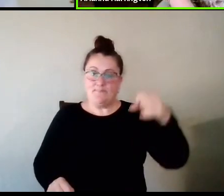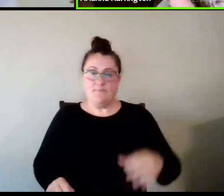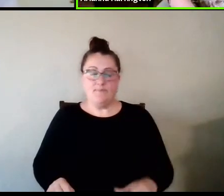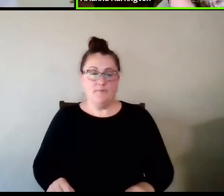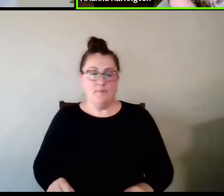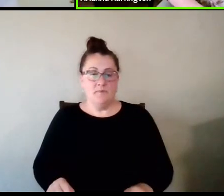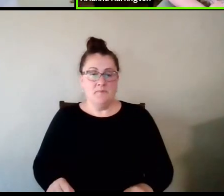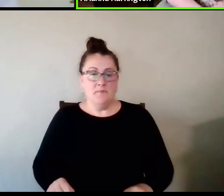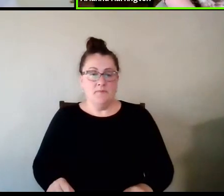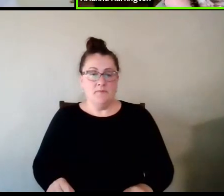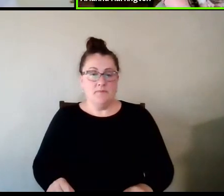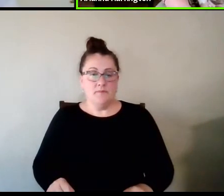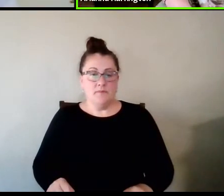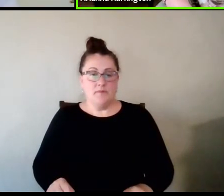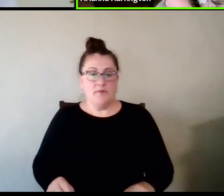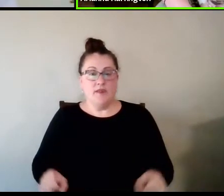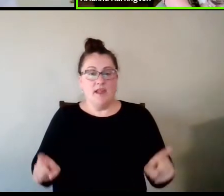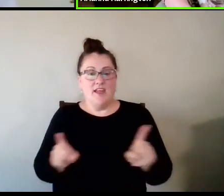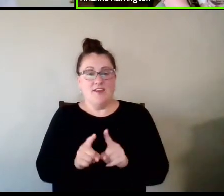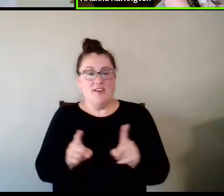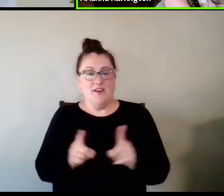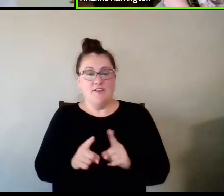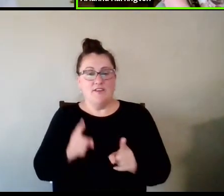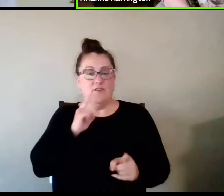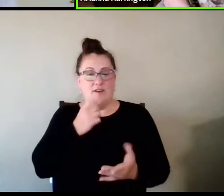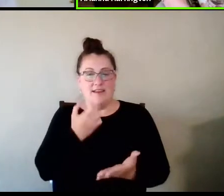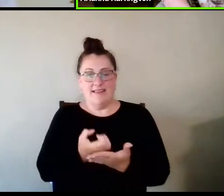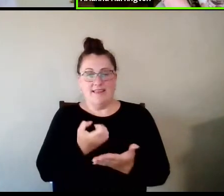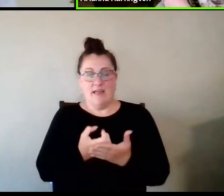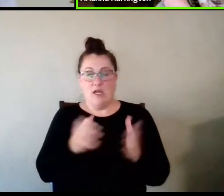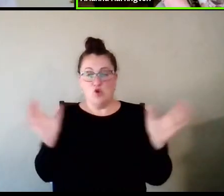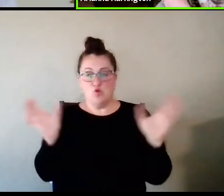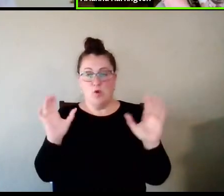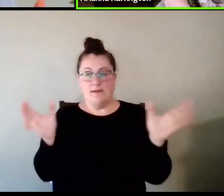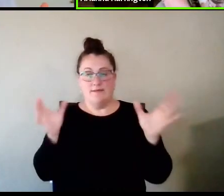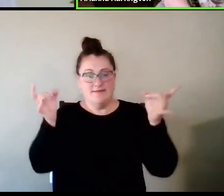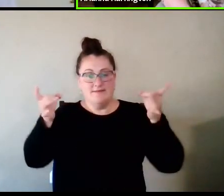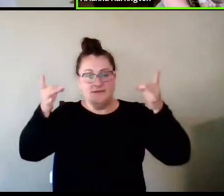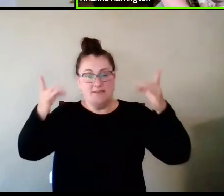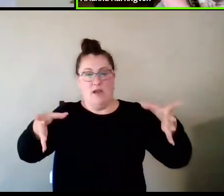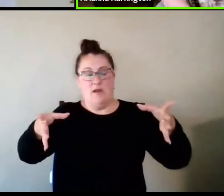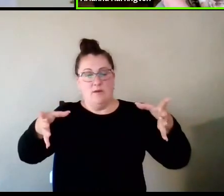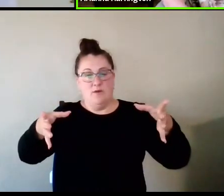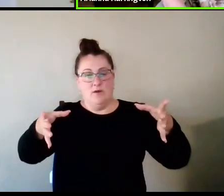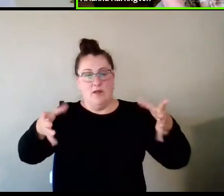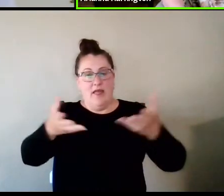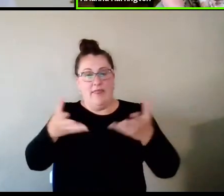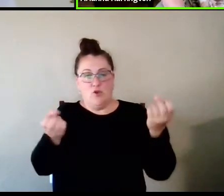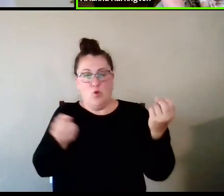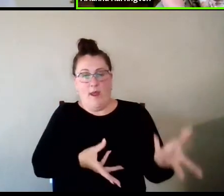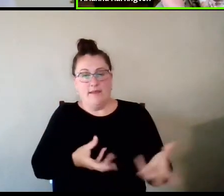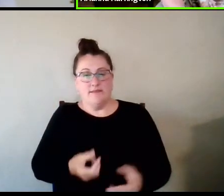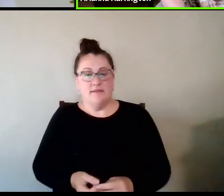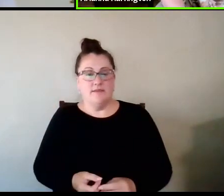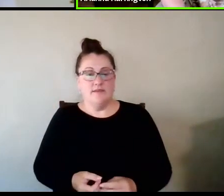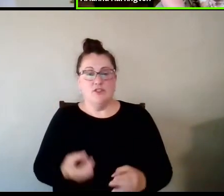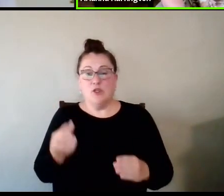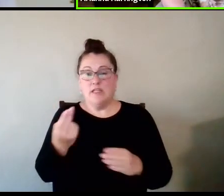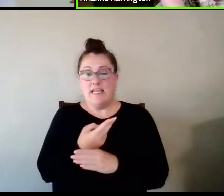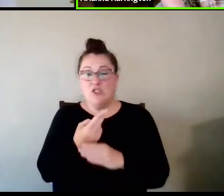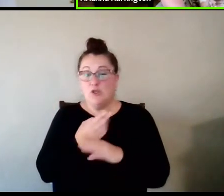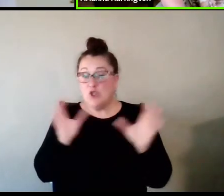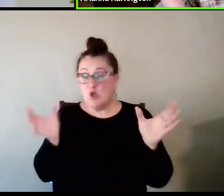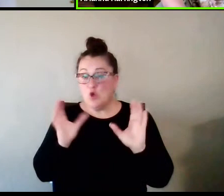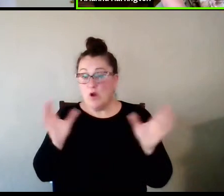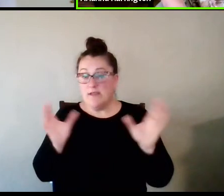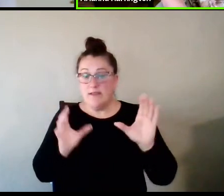And also, as a Stanford economist said, a crisis is a terrible thing to waste. Yeah. So let's use this crisis as